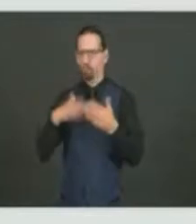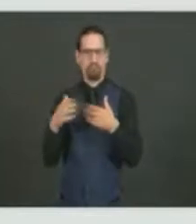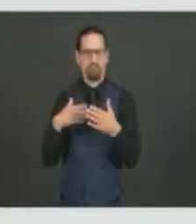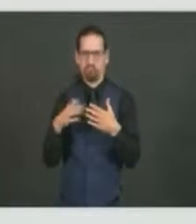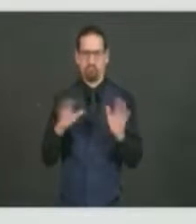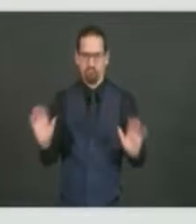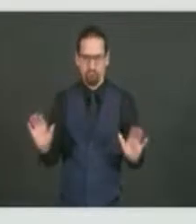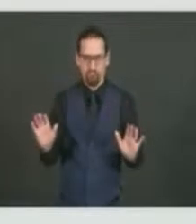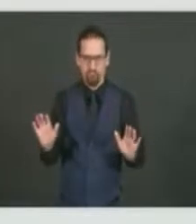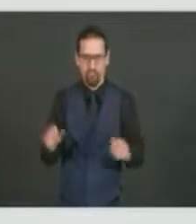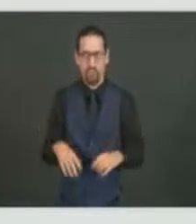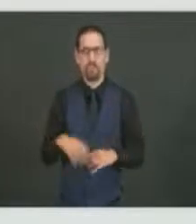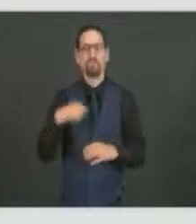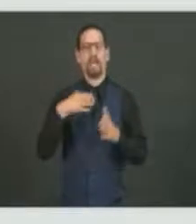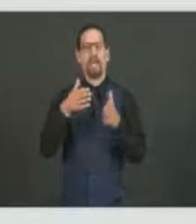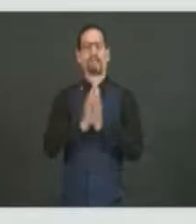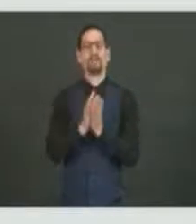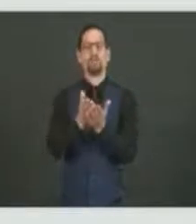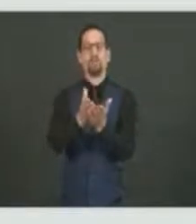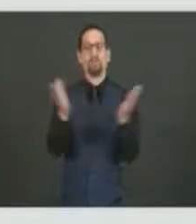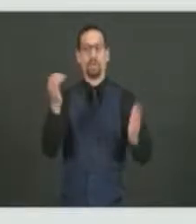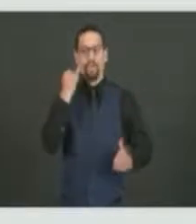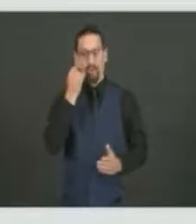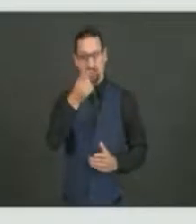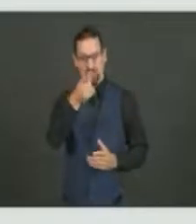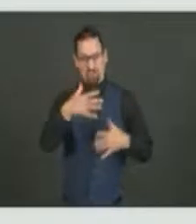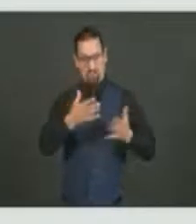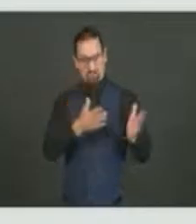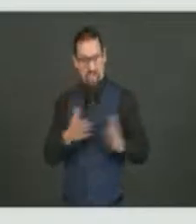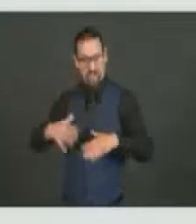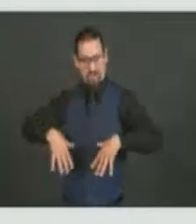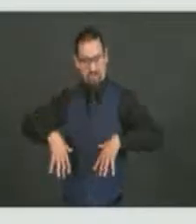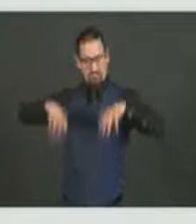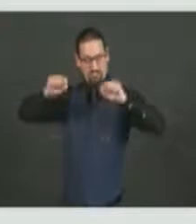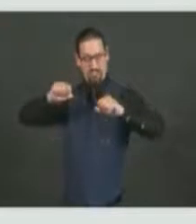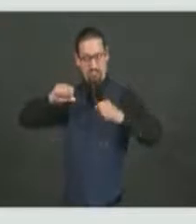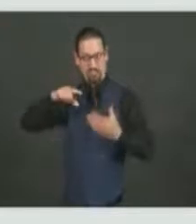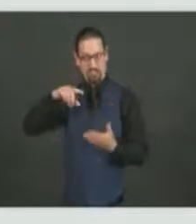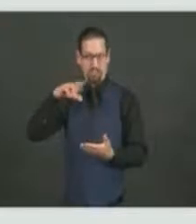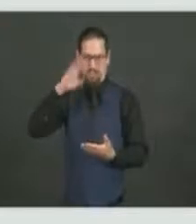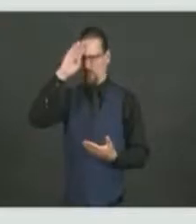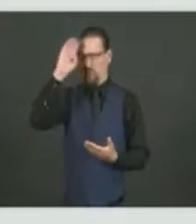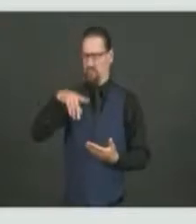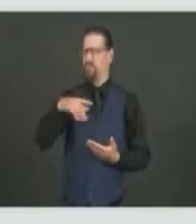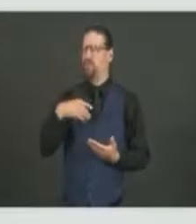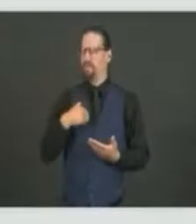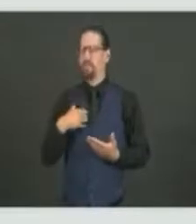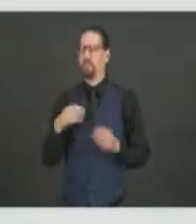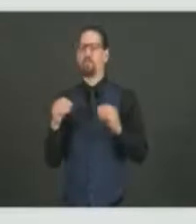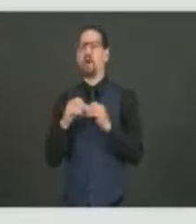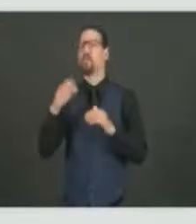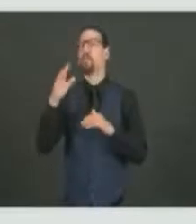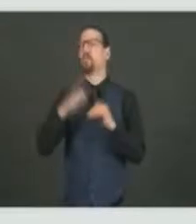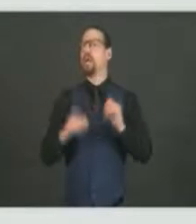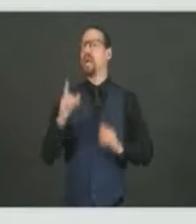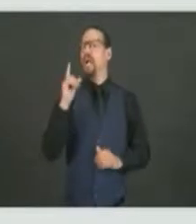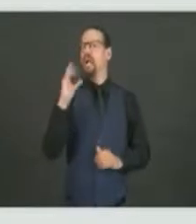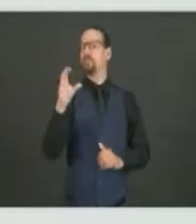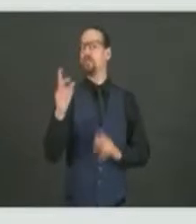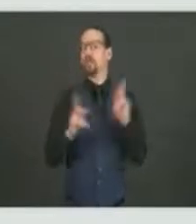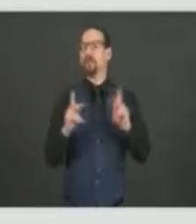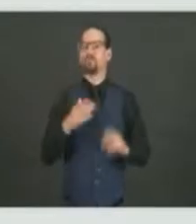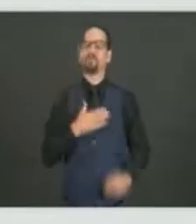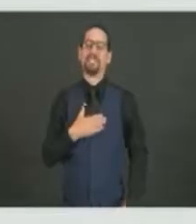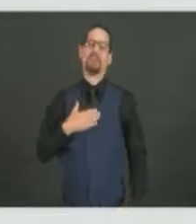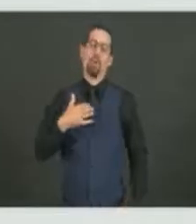And we're asking you, if you are going to plan an event that you know is going to have more than 100 people, get in touch with us ahead of time